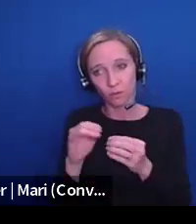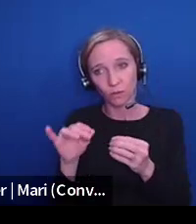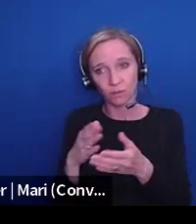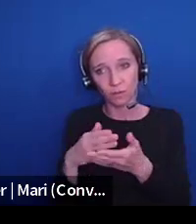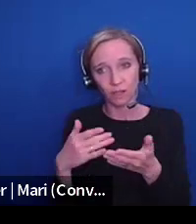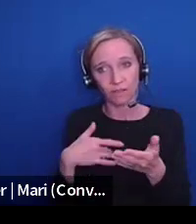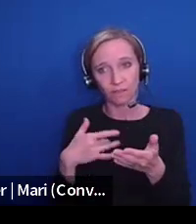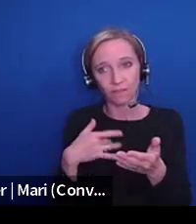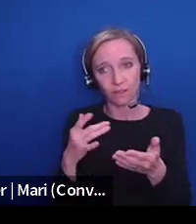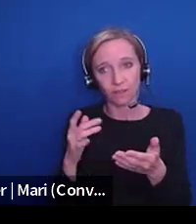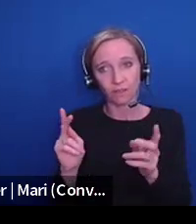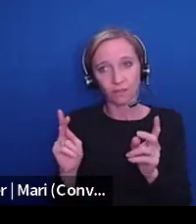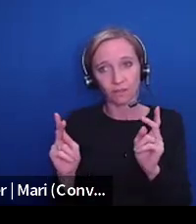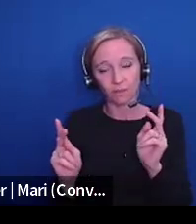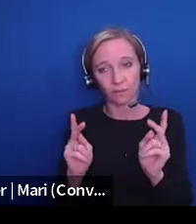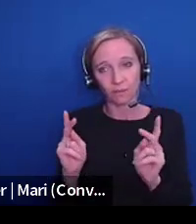feel people will be more